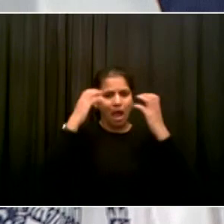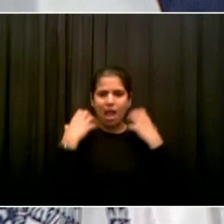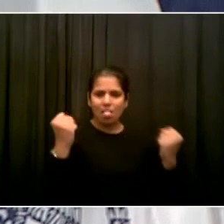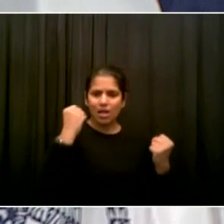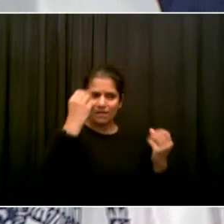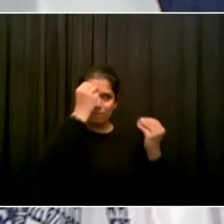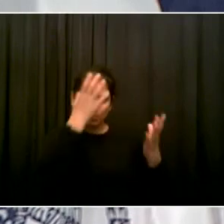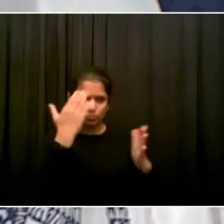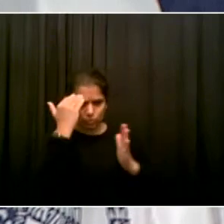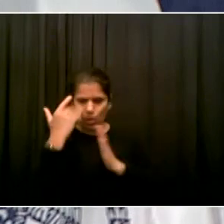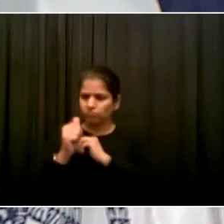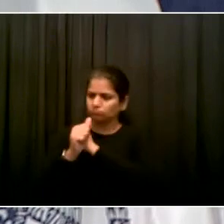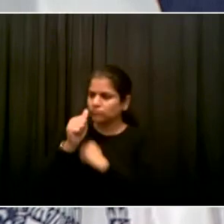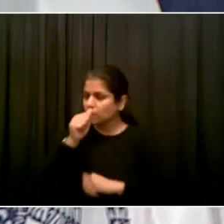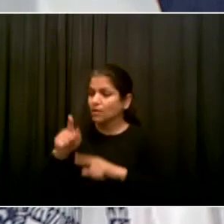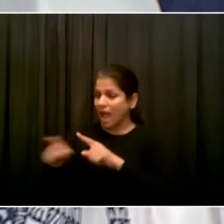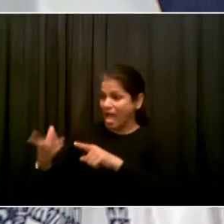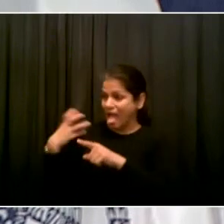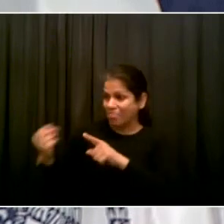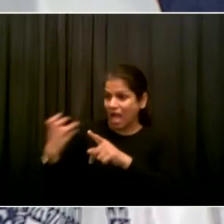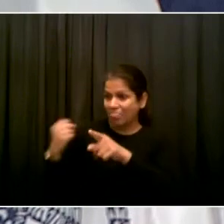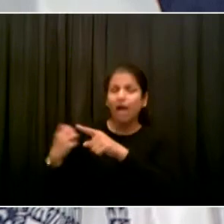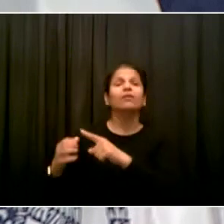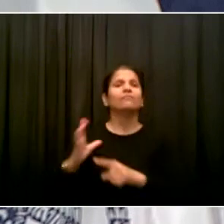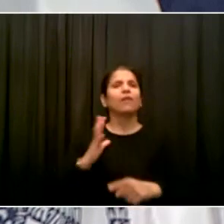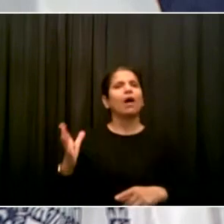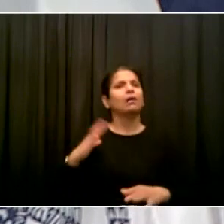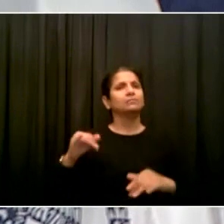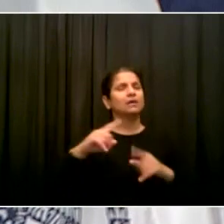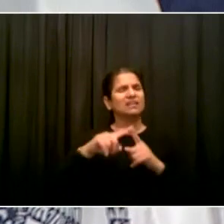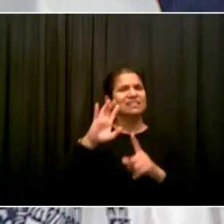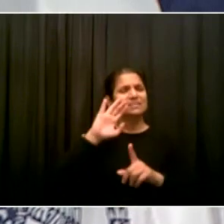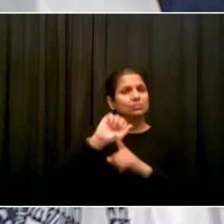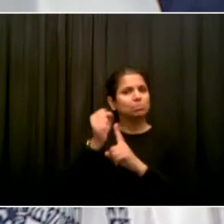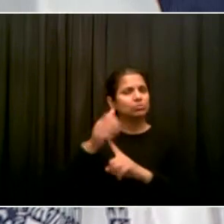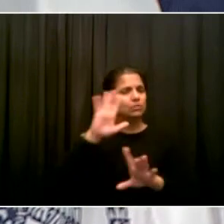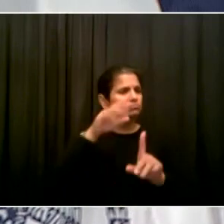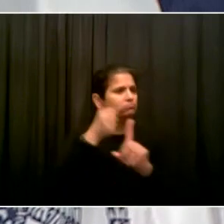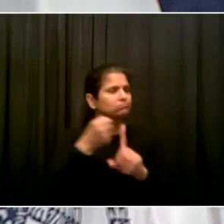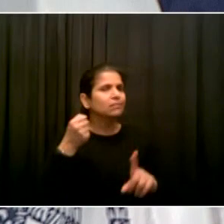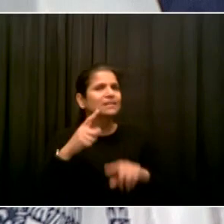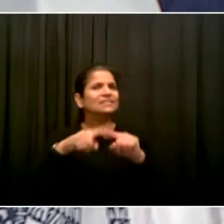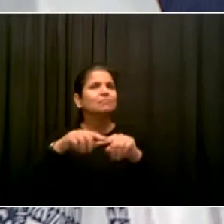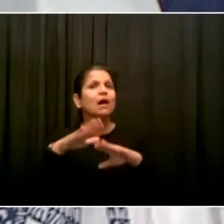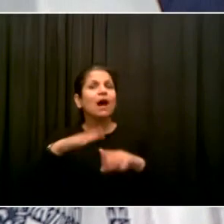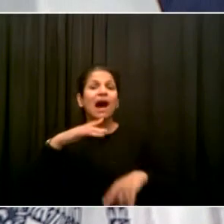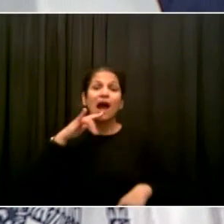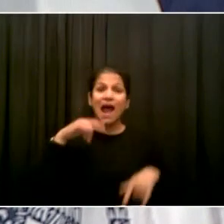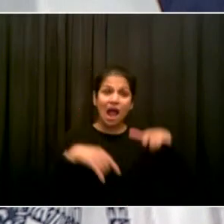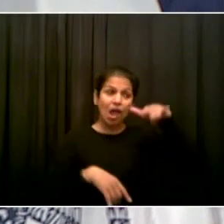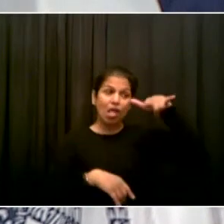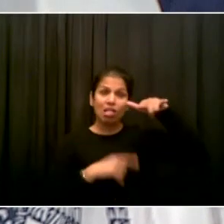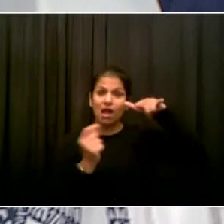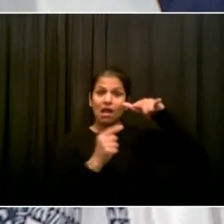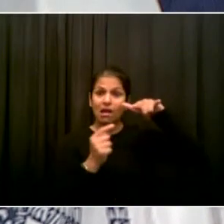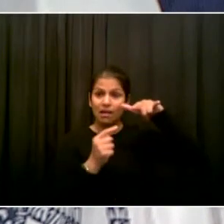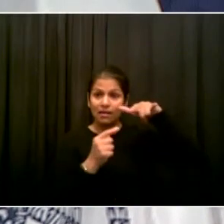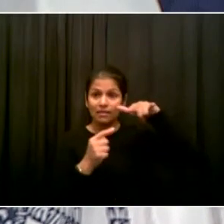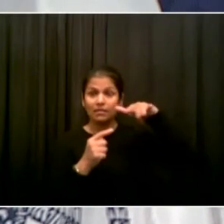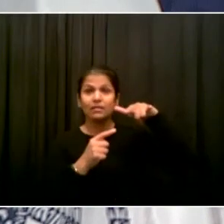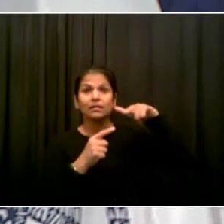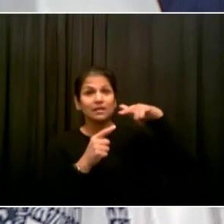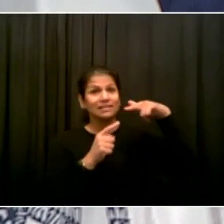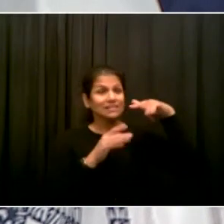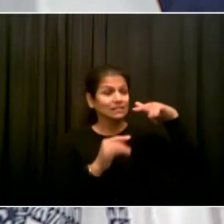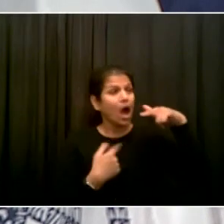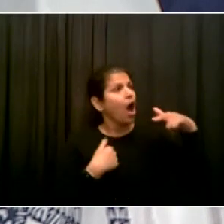more sensitive than others. For example, I believe folks who go on an airplane should have to provide evidence of